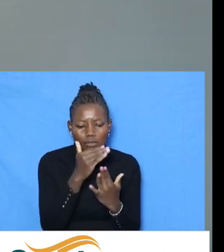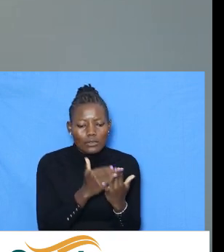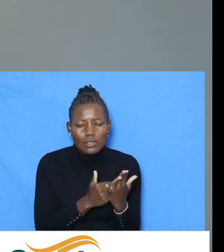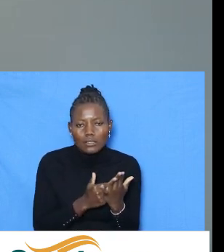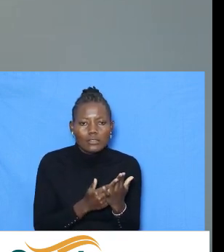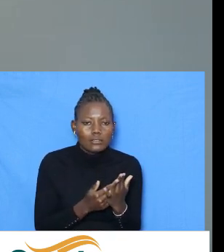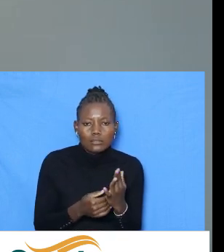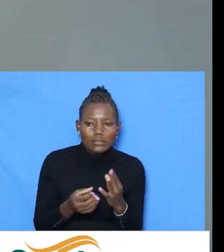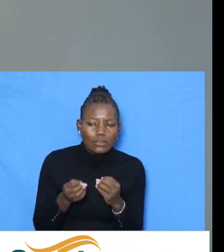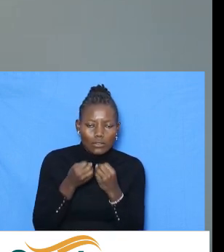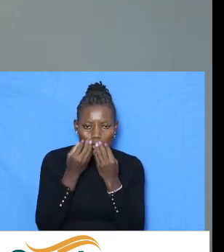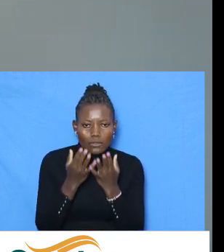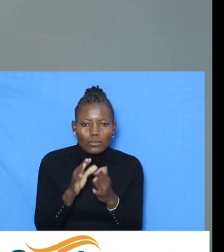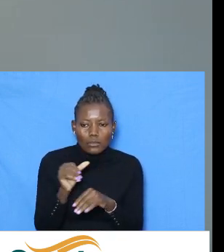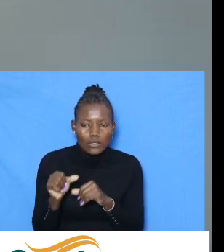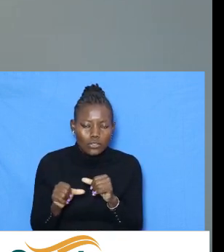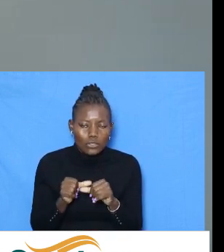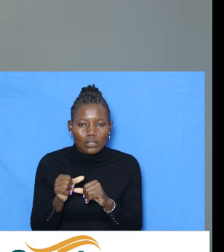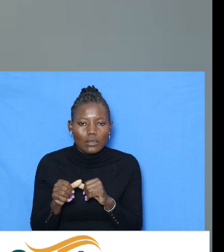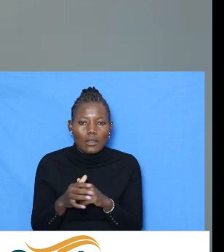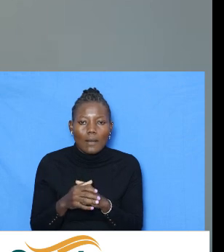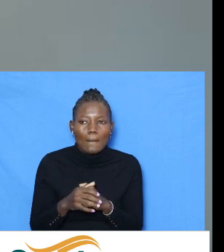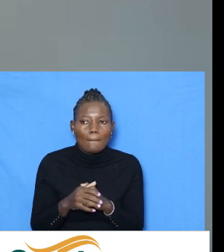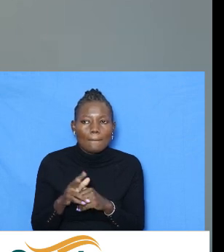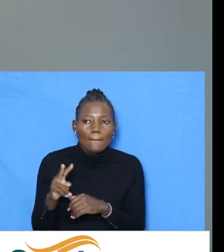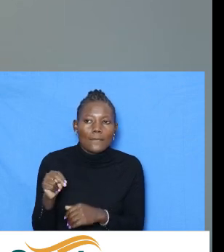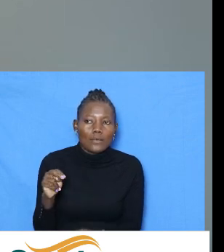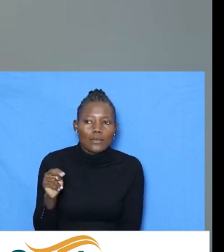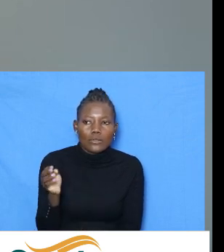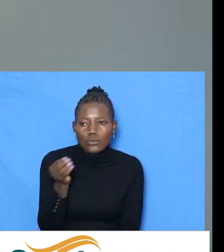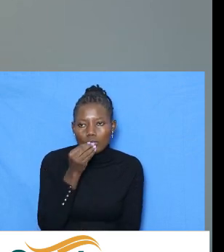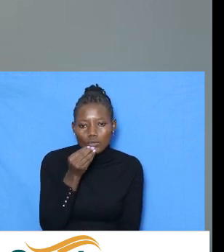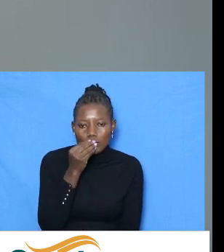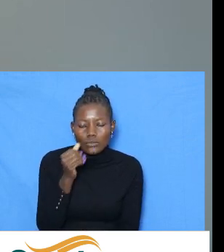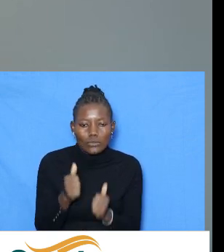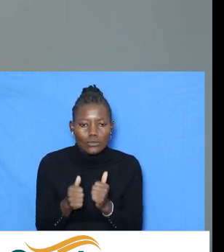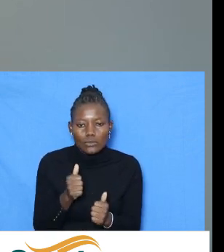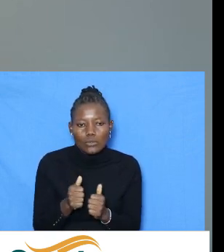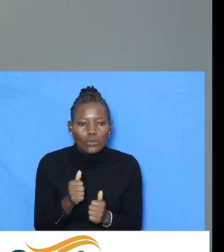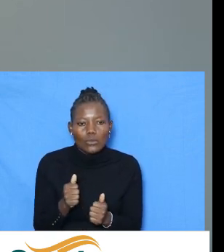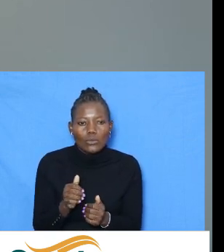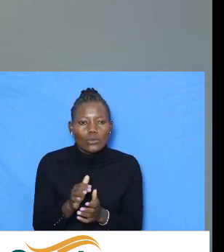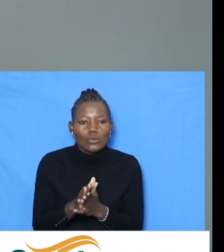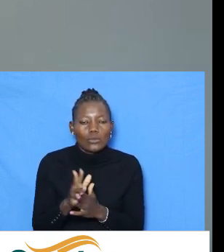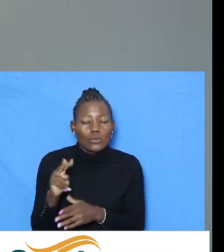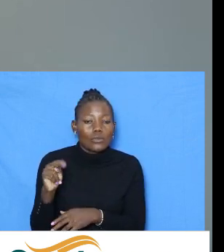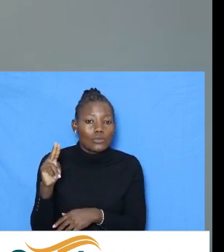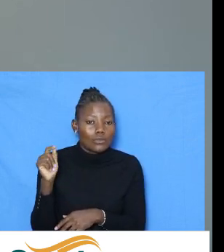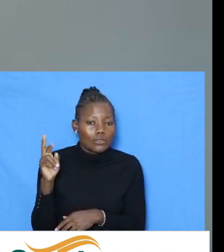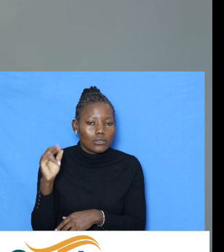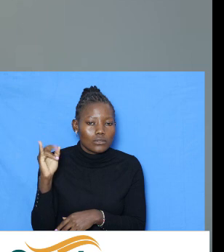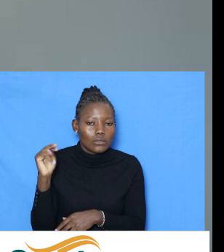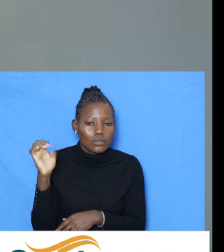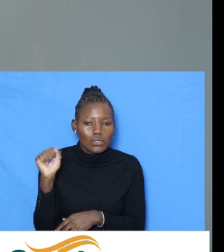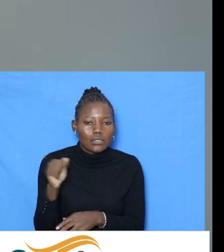or information about the nutrients which are in the food, because number